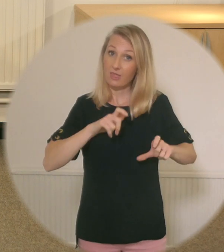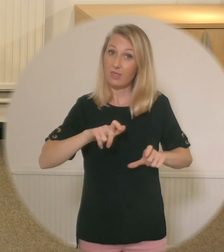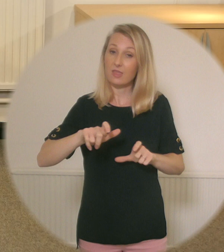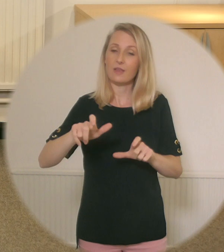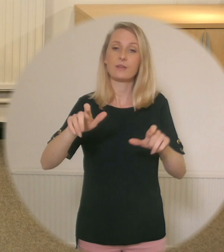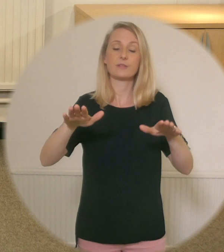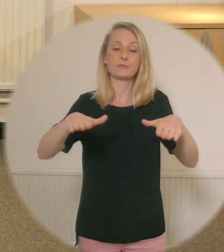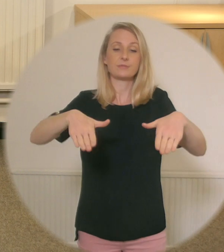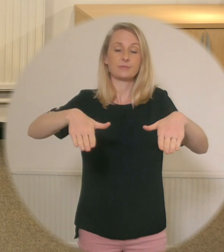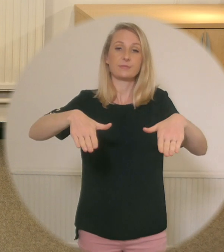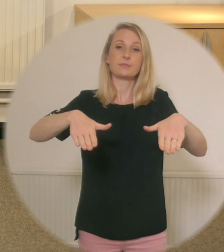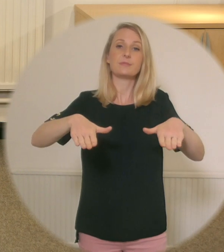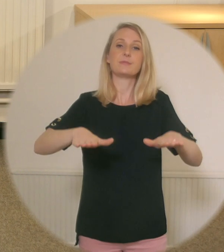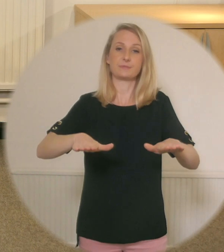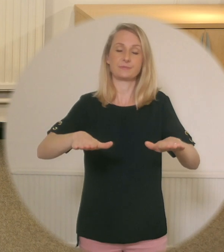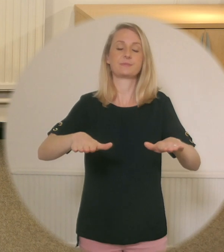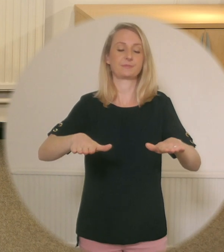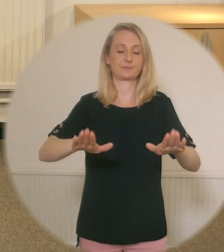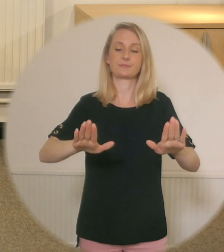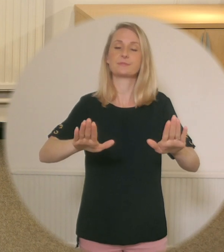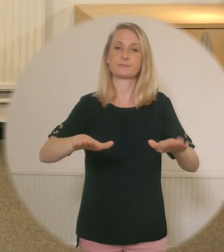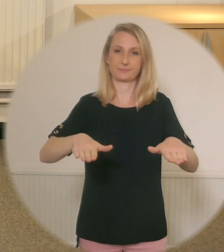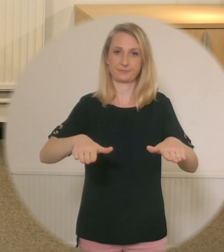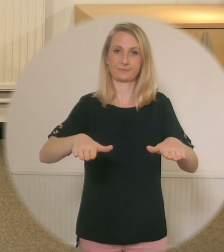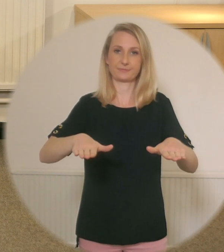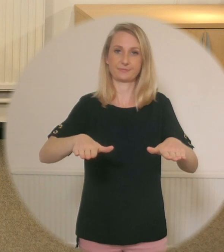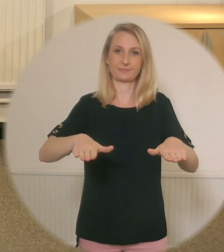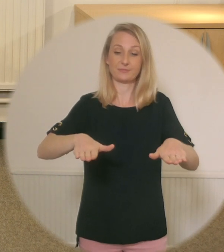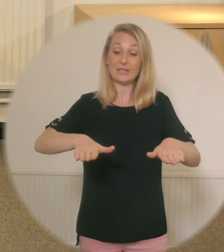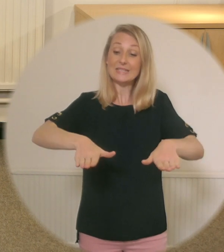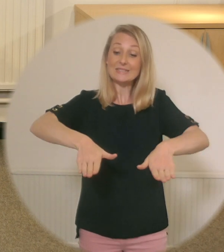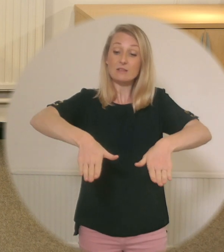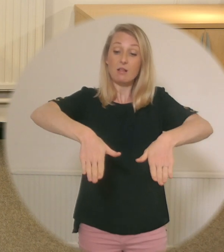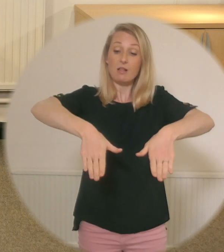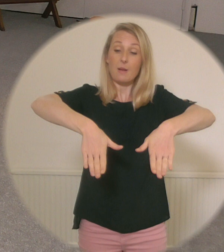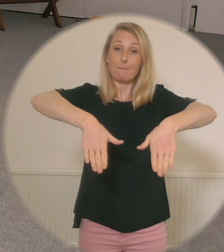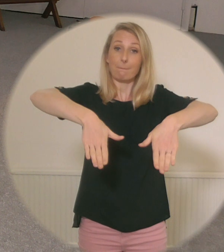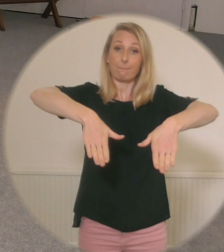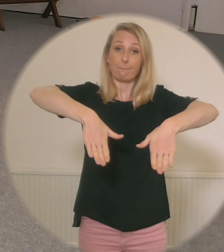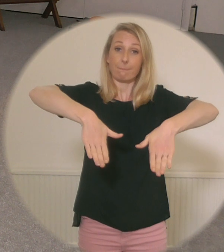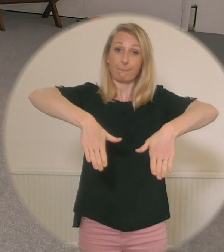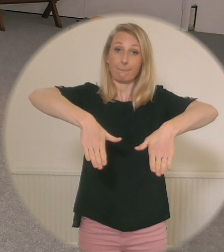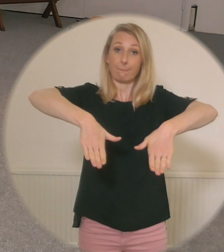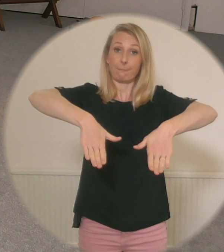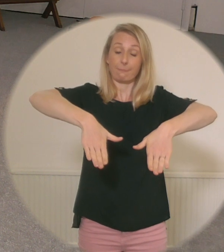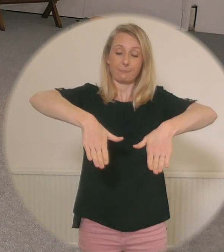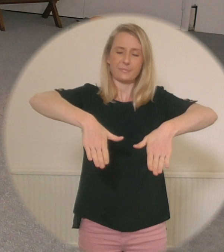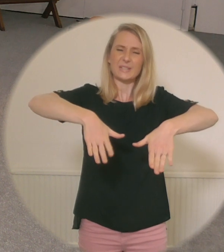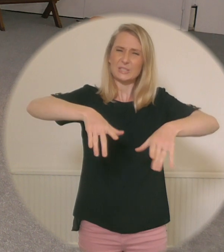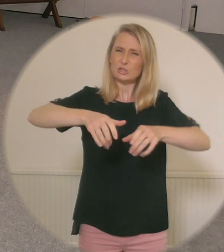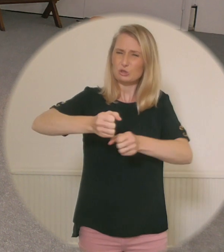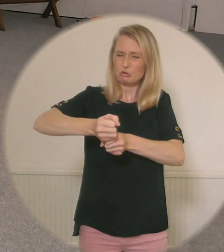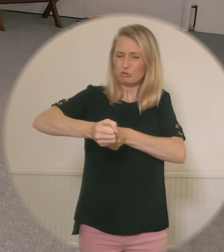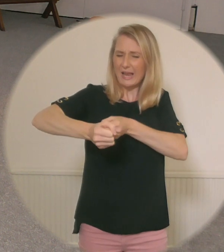And place the toes back down onto the floor. And let's lift the heels up now. Lifting up the heels, stretching through